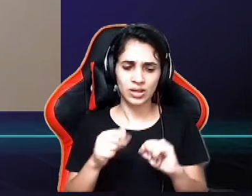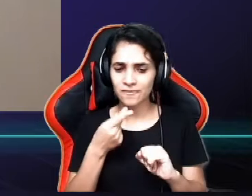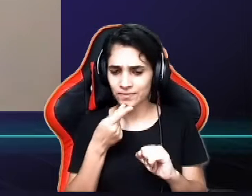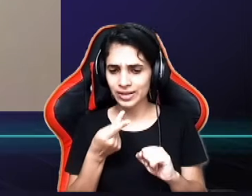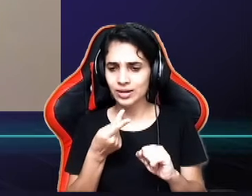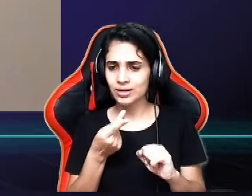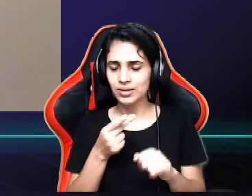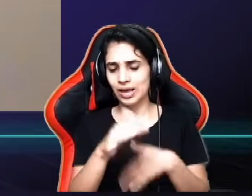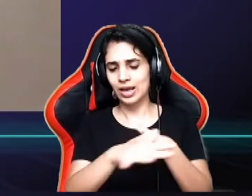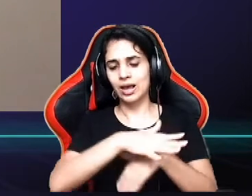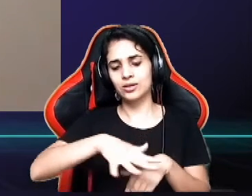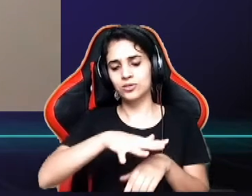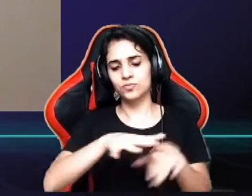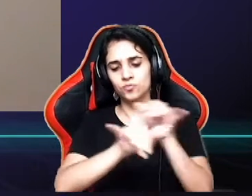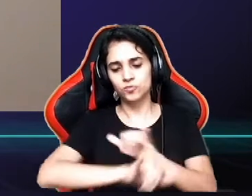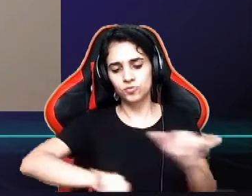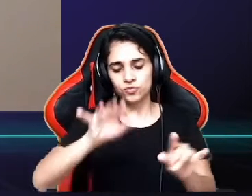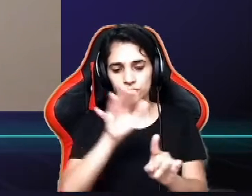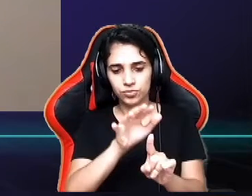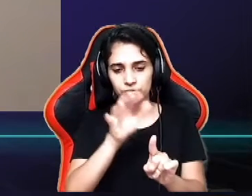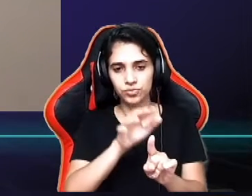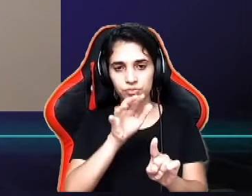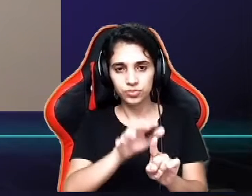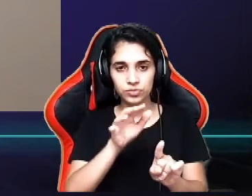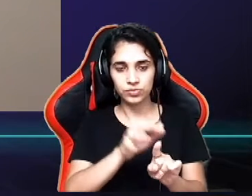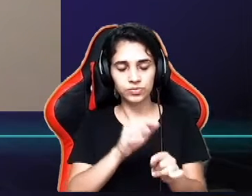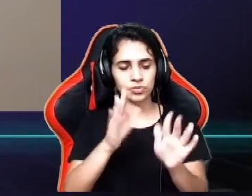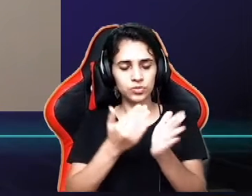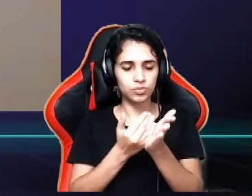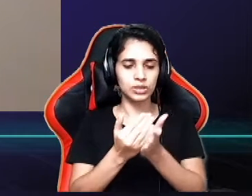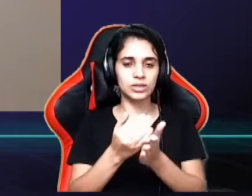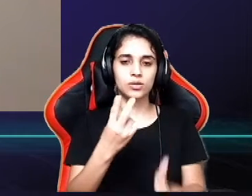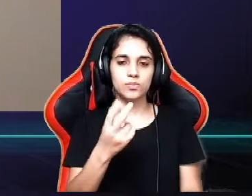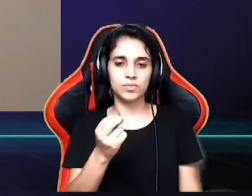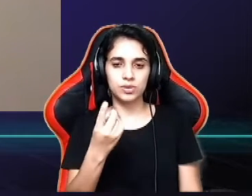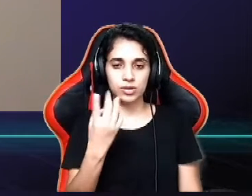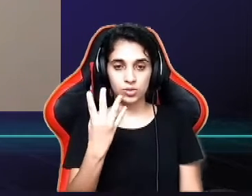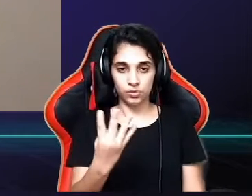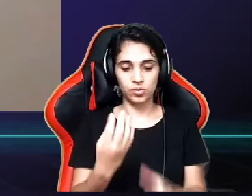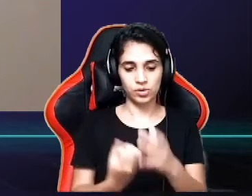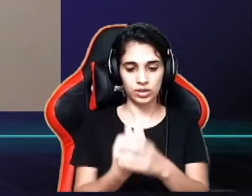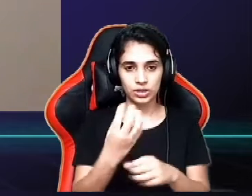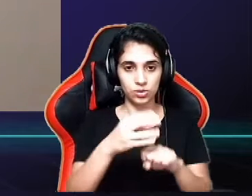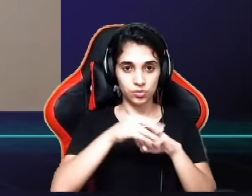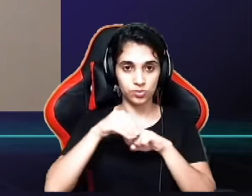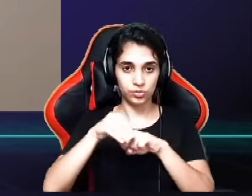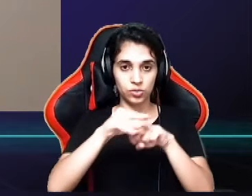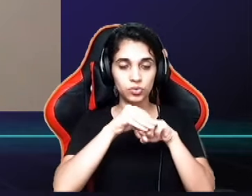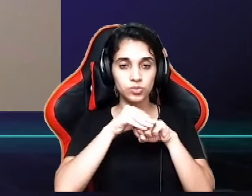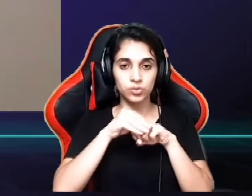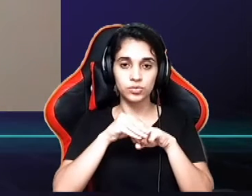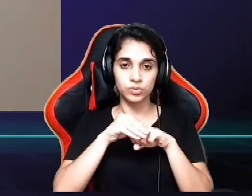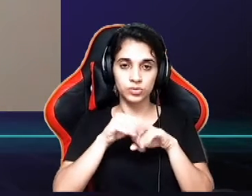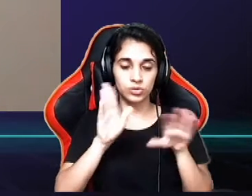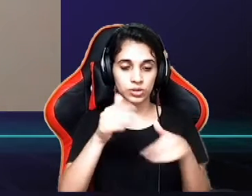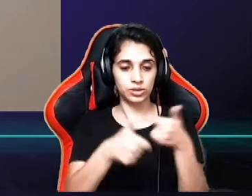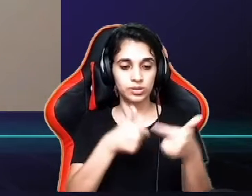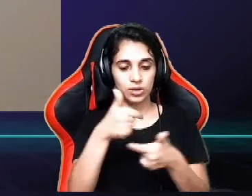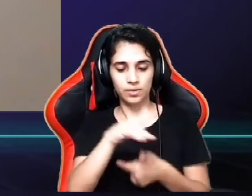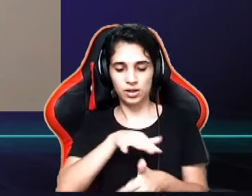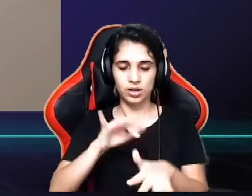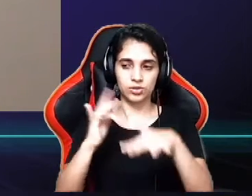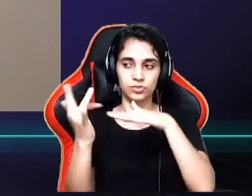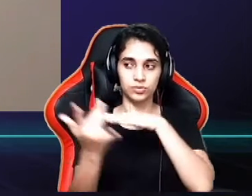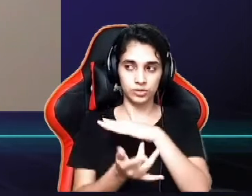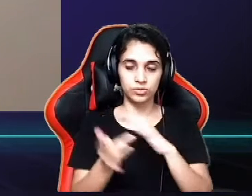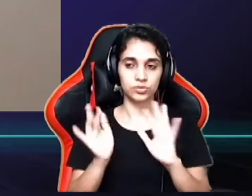I can say that we work with the influencer industry in mobile games since 2014. I'm a content producer, worked